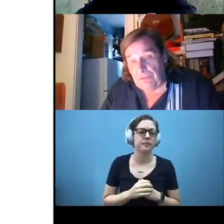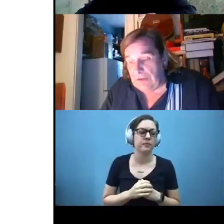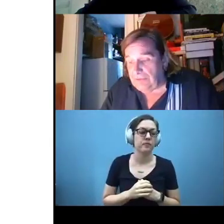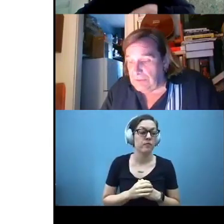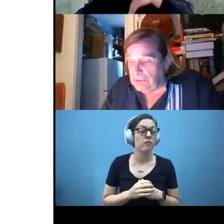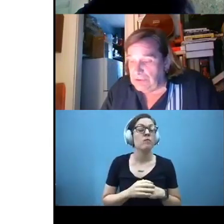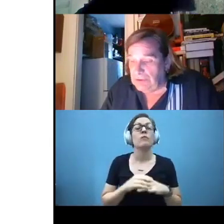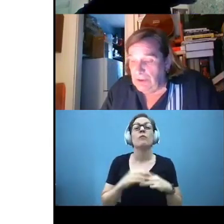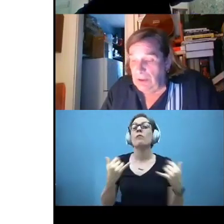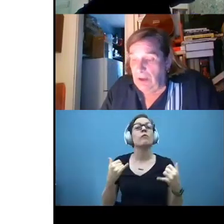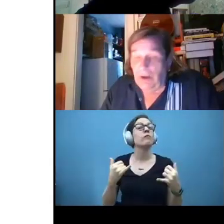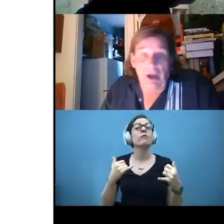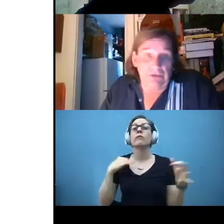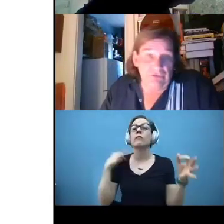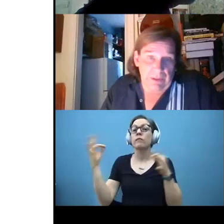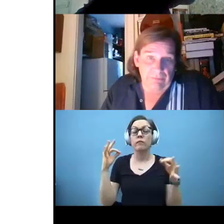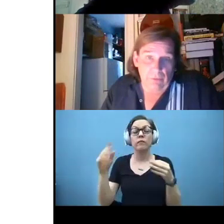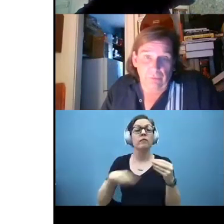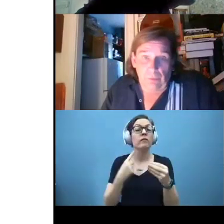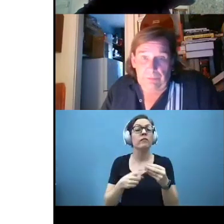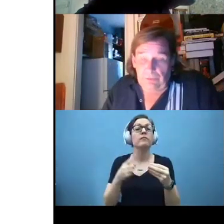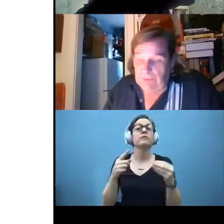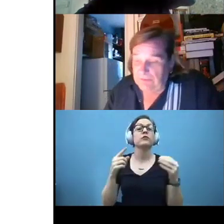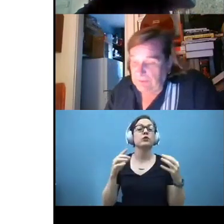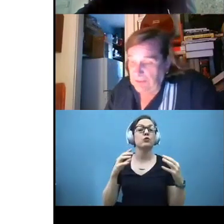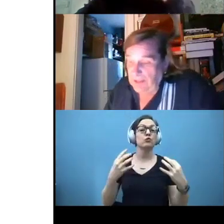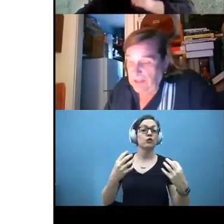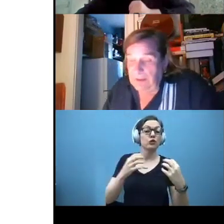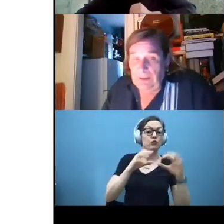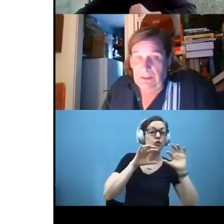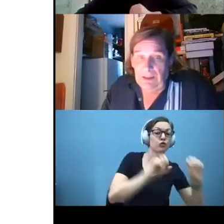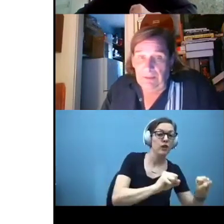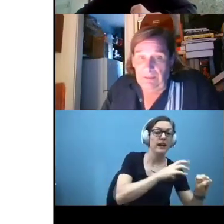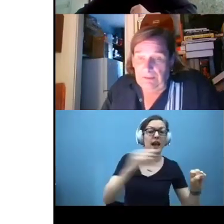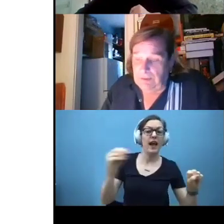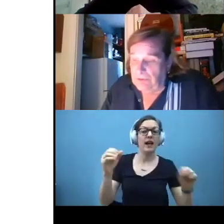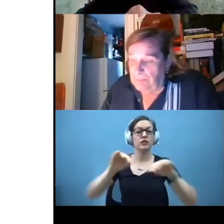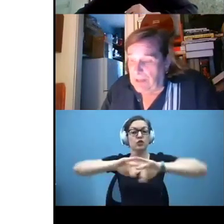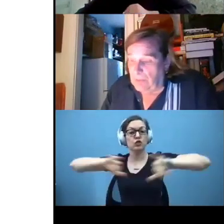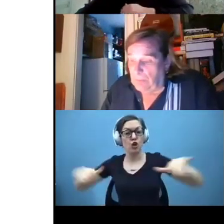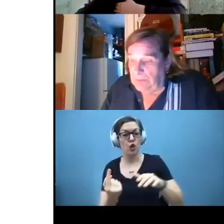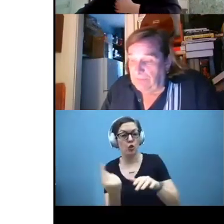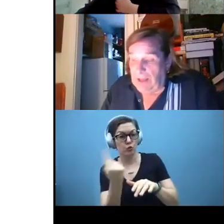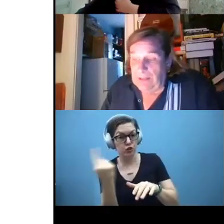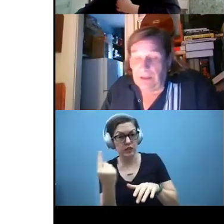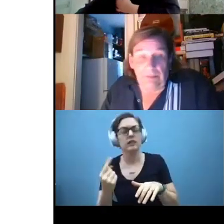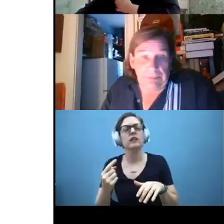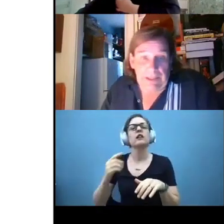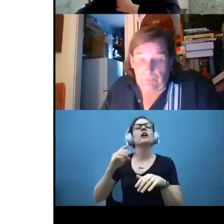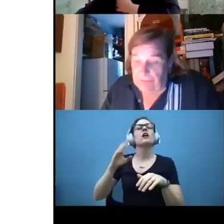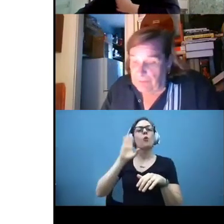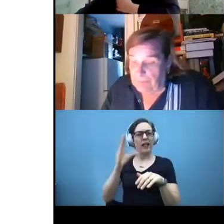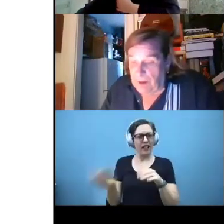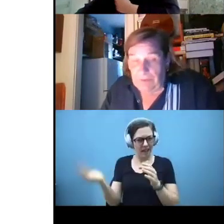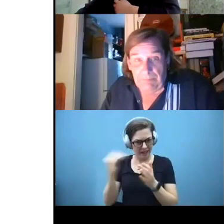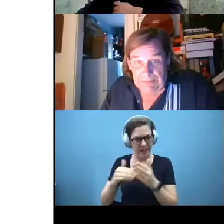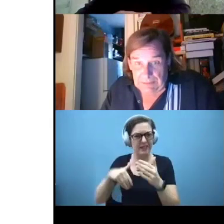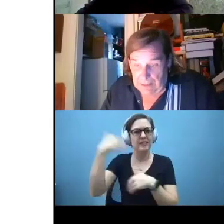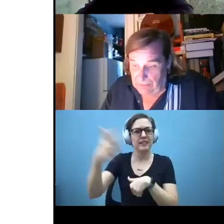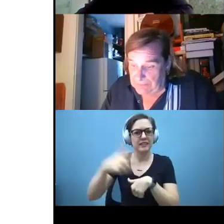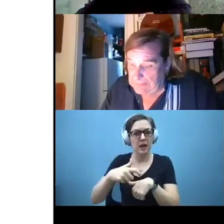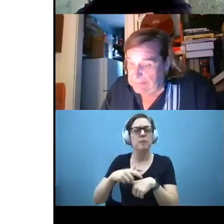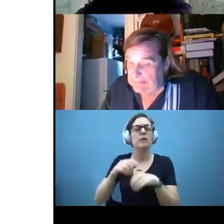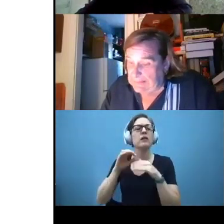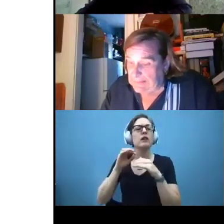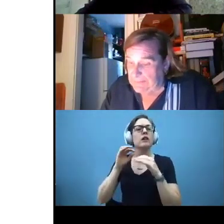subject of restraint and seclusion, on August 24th, we'll be doing this again. And the subject matter will be filing a complaint with the Department of Mental